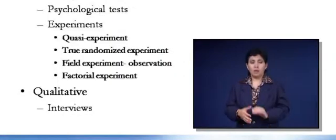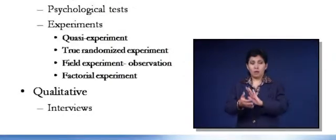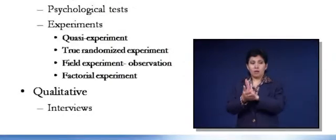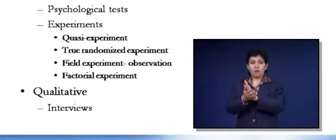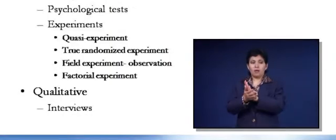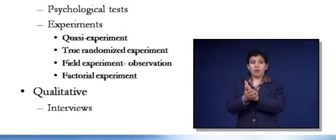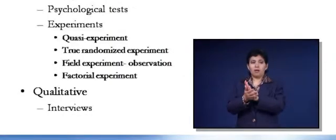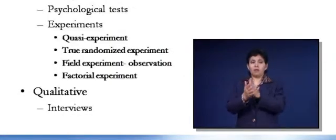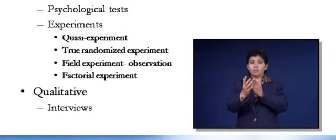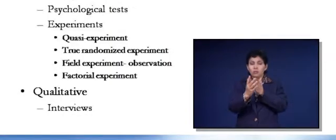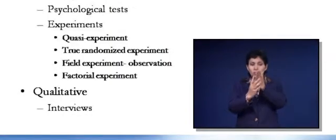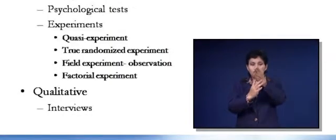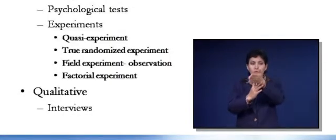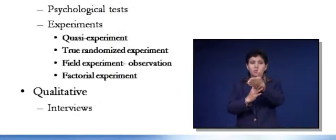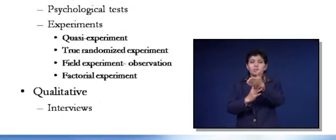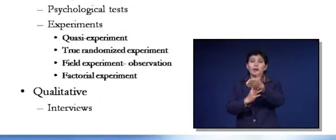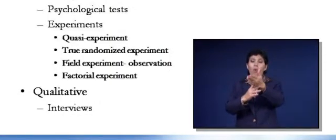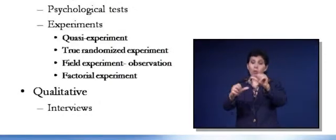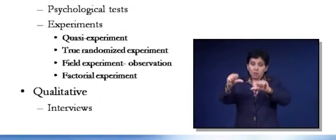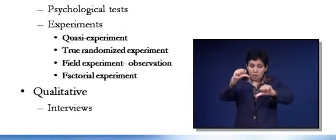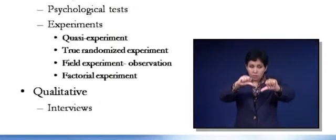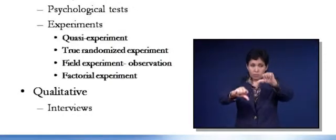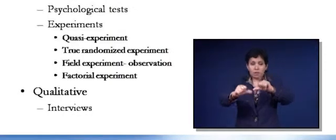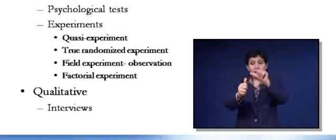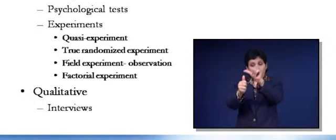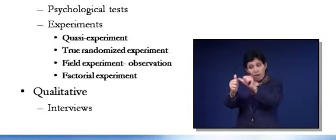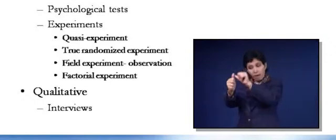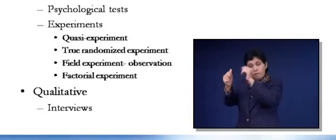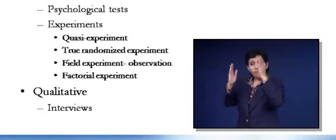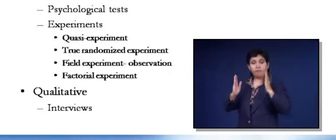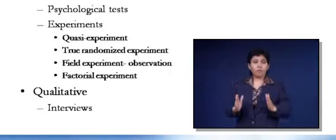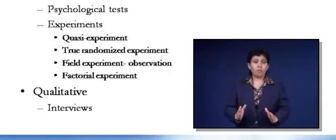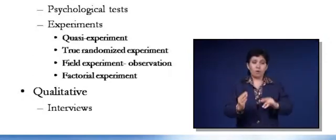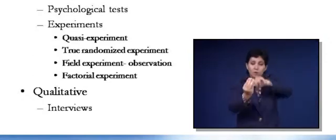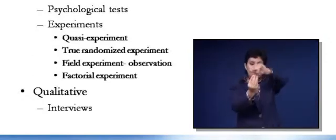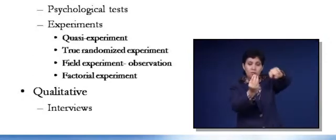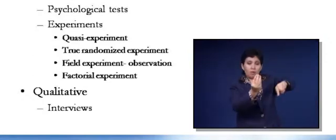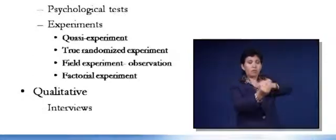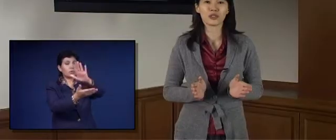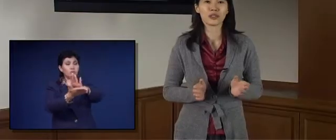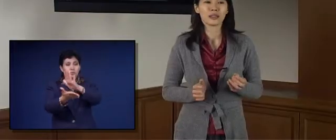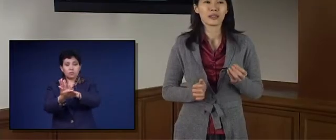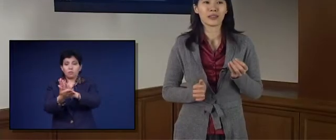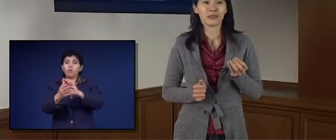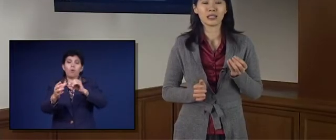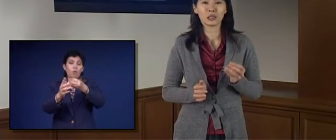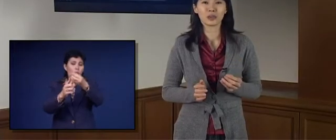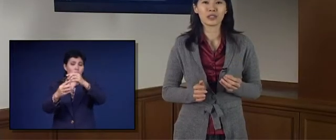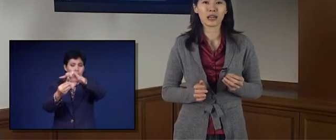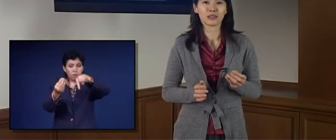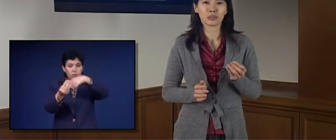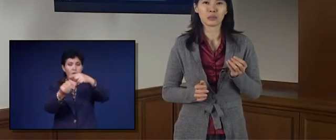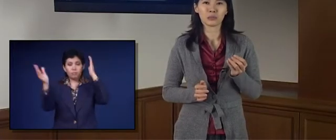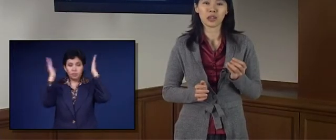True randomized experiment, this one means everyone, let's say around your school or around Malaysia, they have an